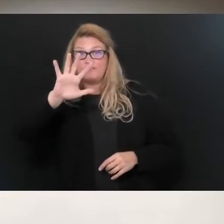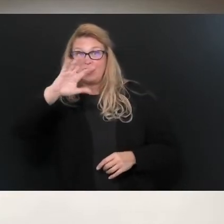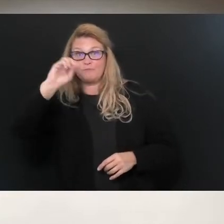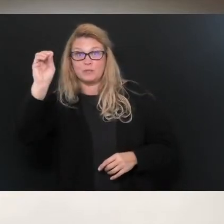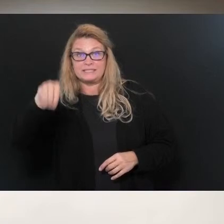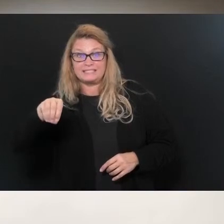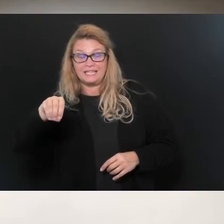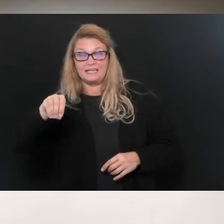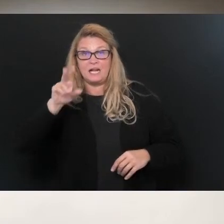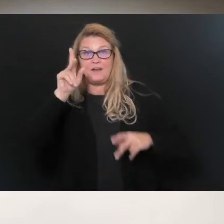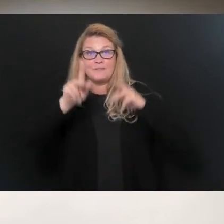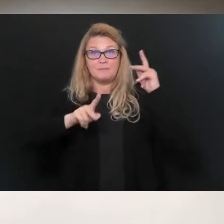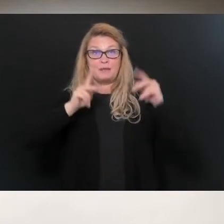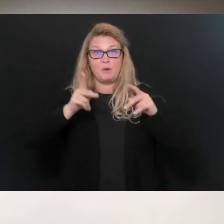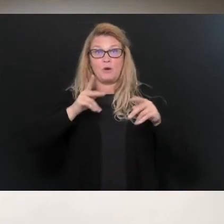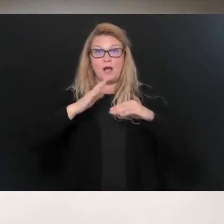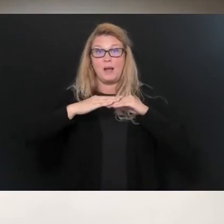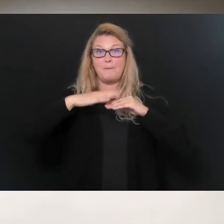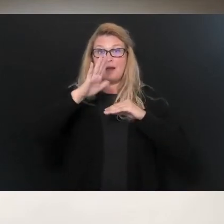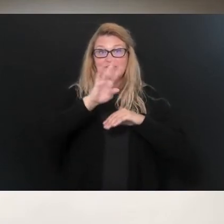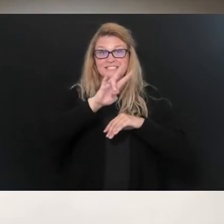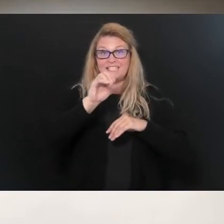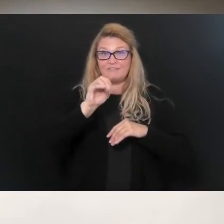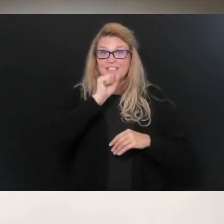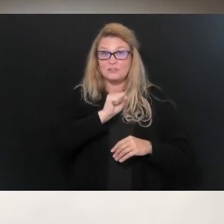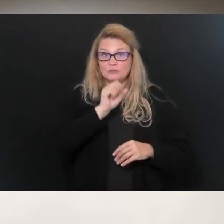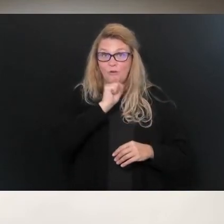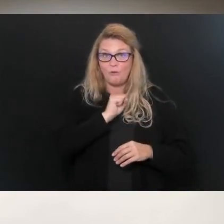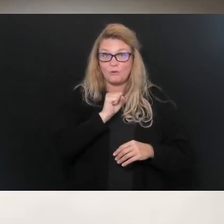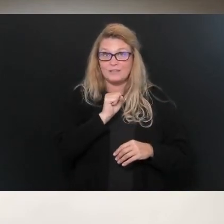77.5% of the people over the age of 70